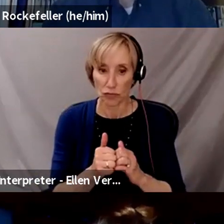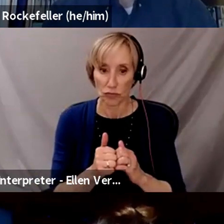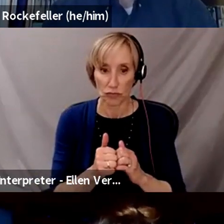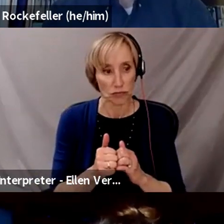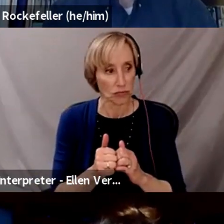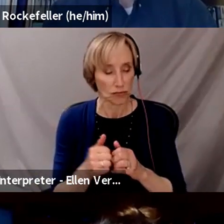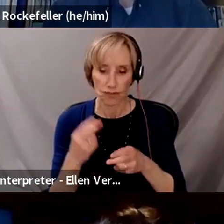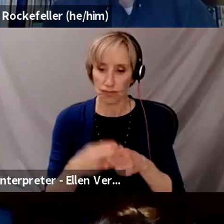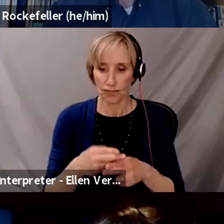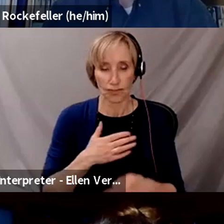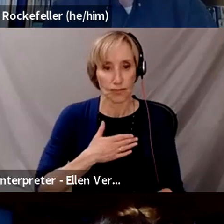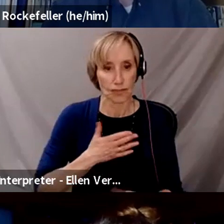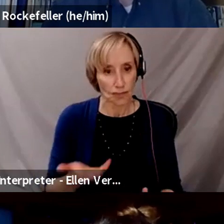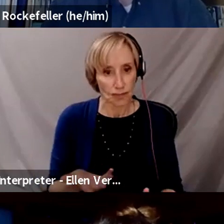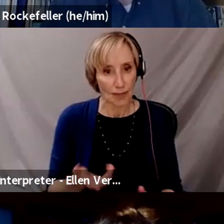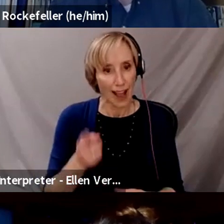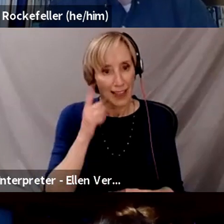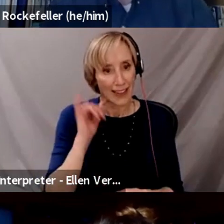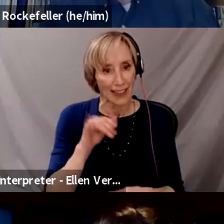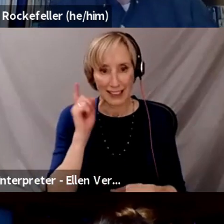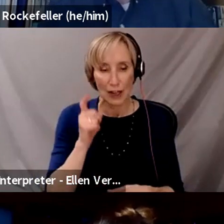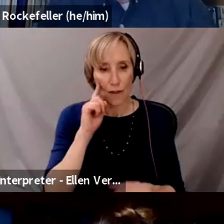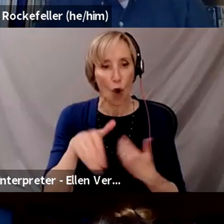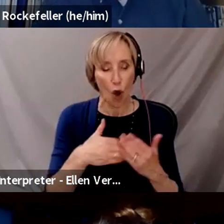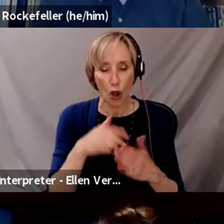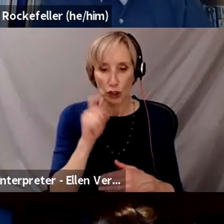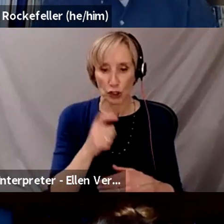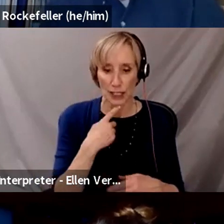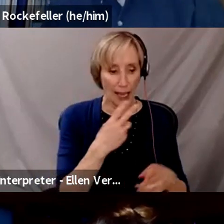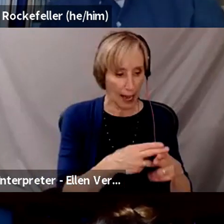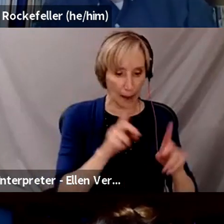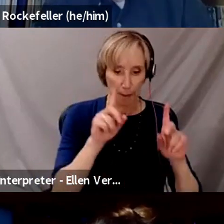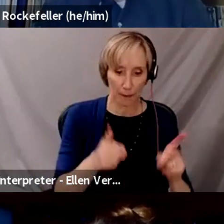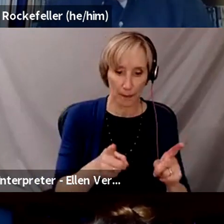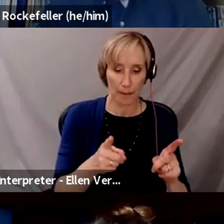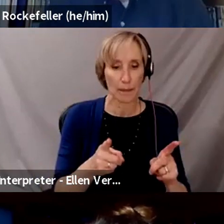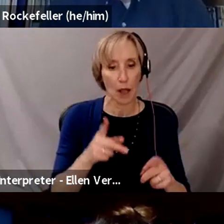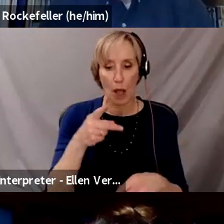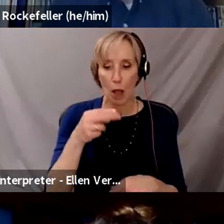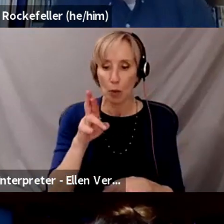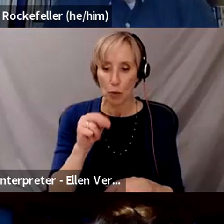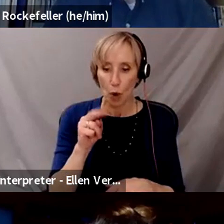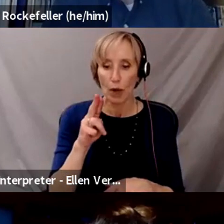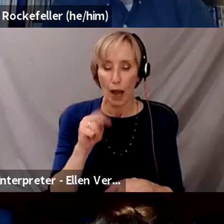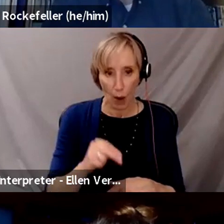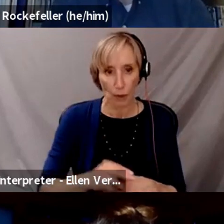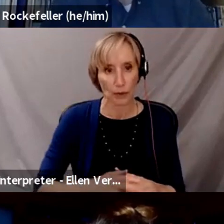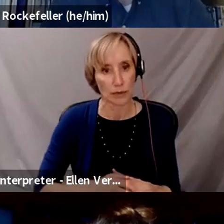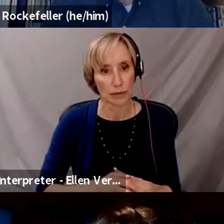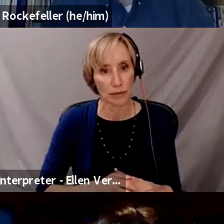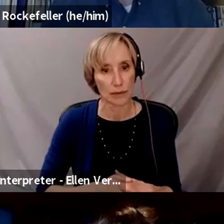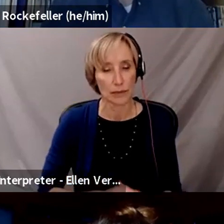that is something that is just needed across the board. Good starting place. Also, that this industrialist way in